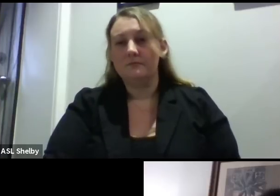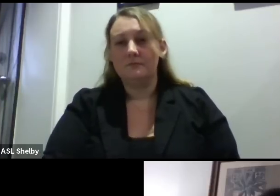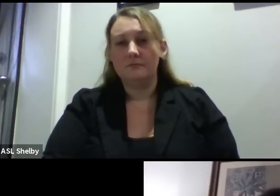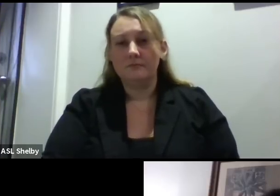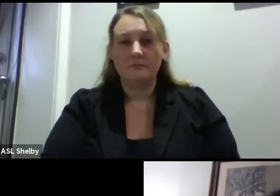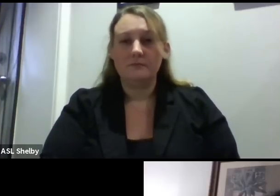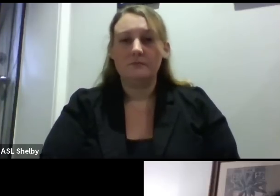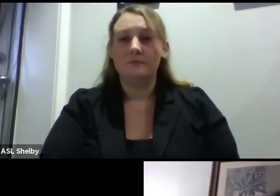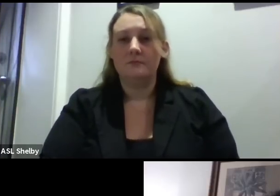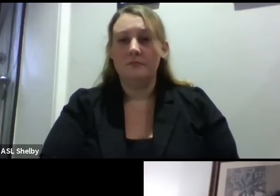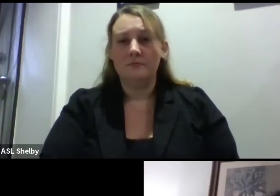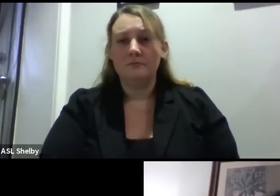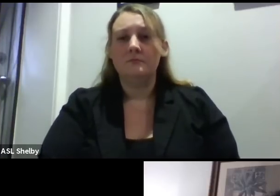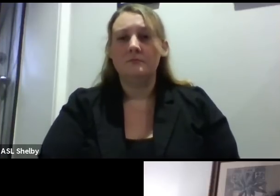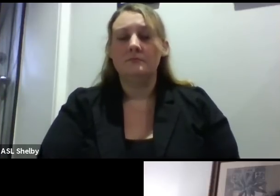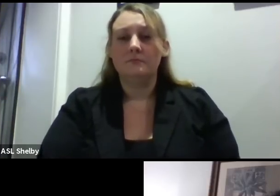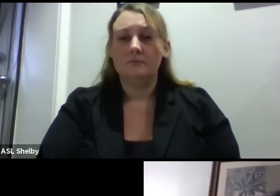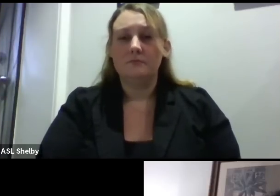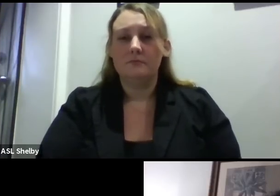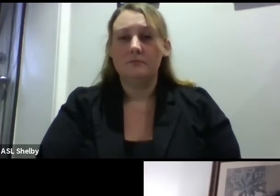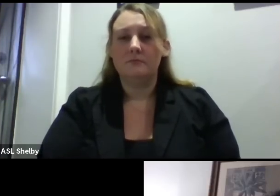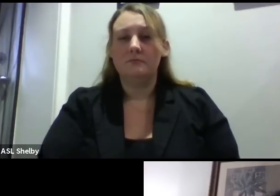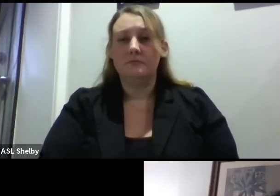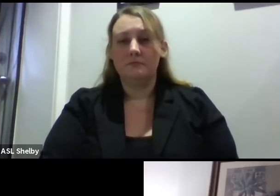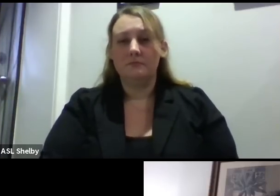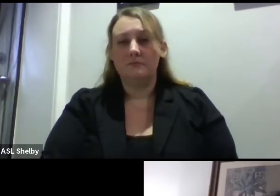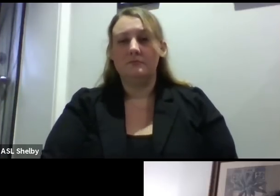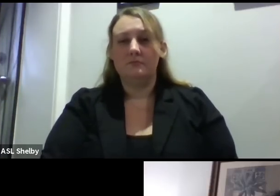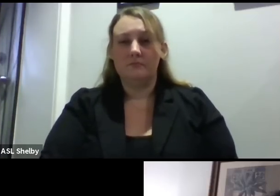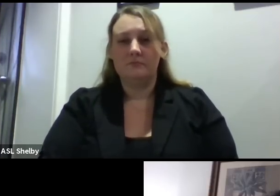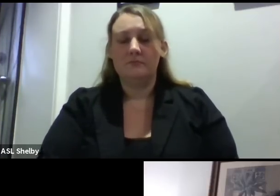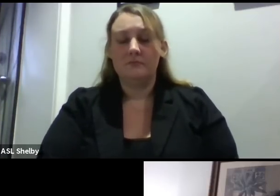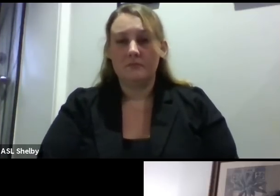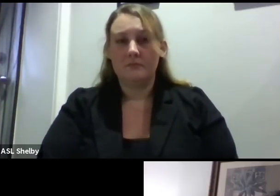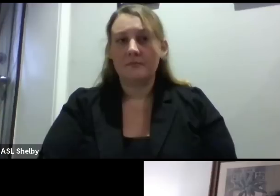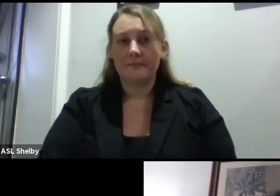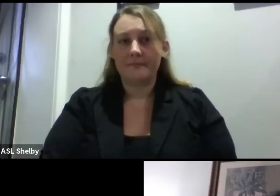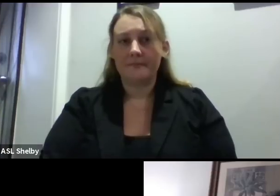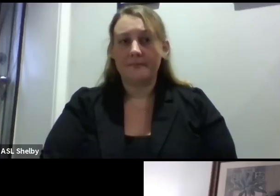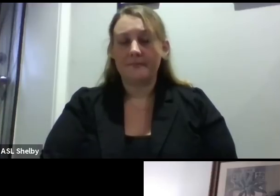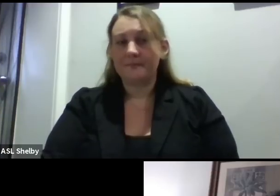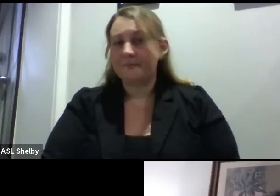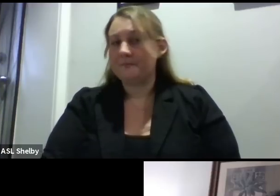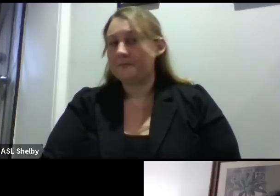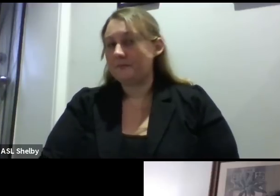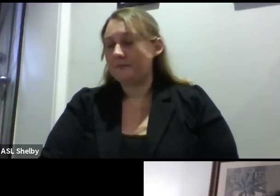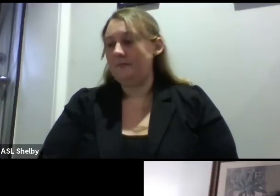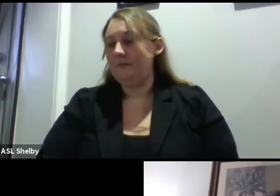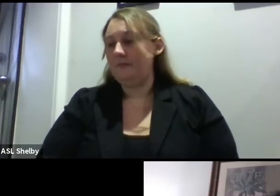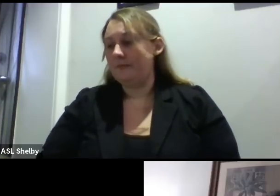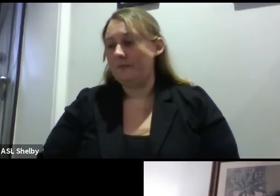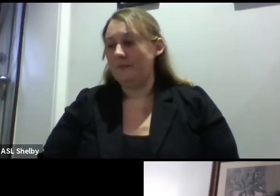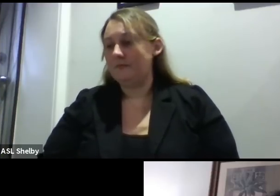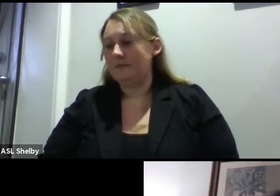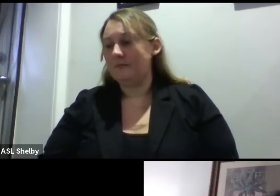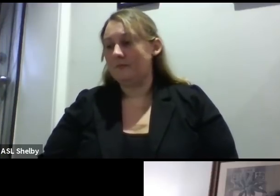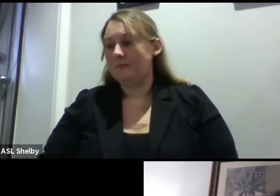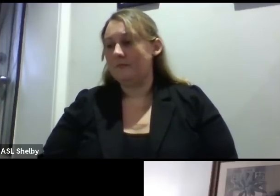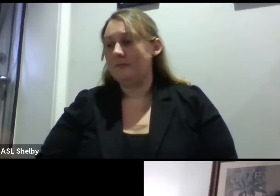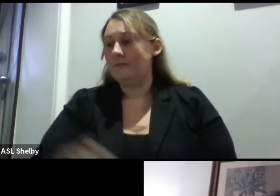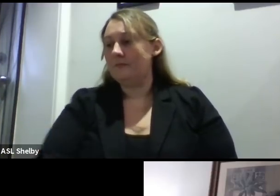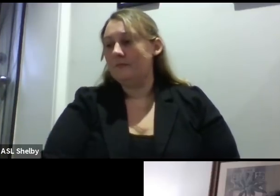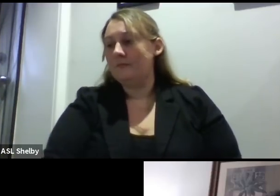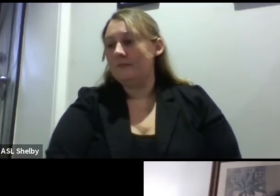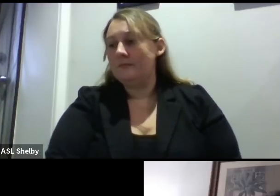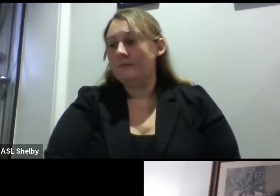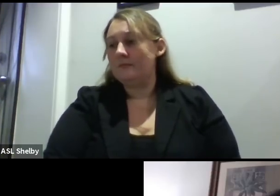como enfermera en diversos hospitales, a los cuales no me aceptaban mi transición y